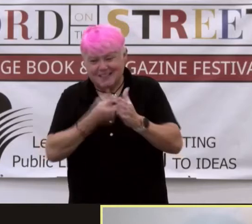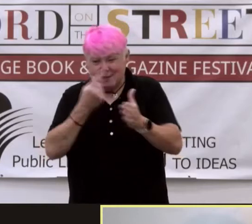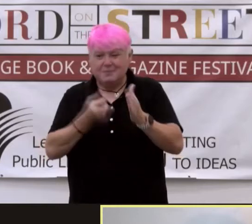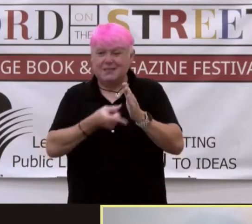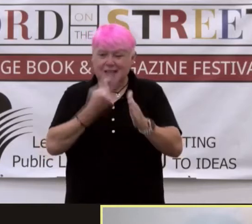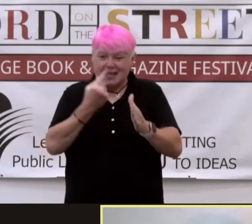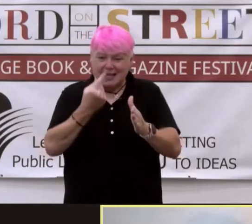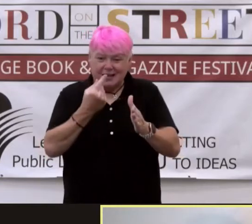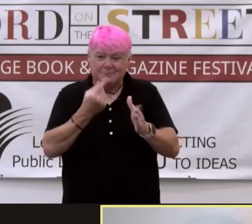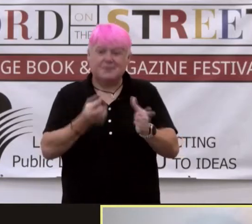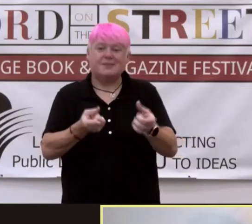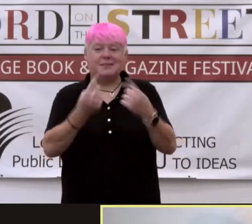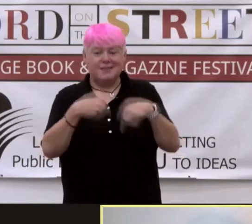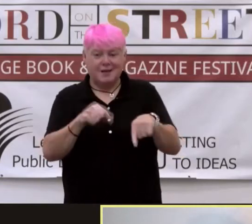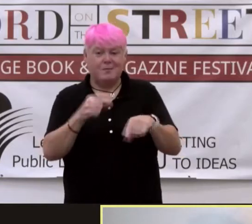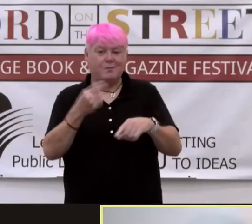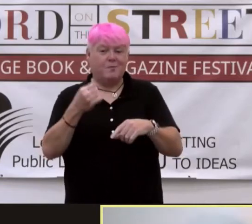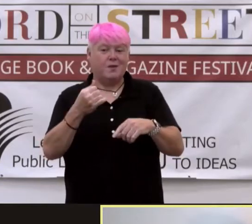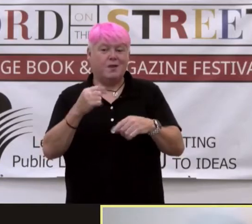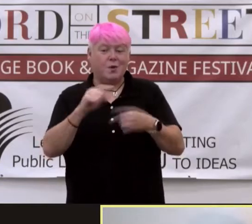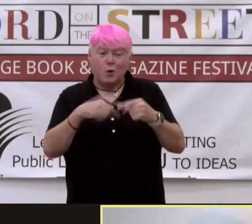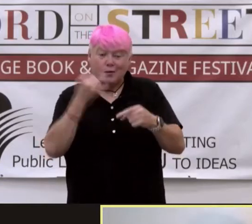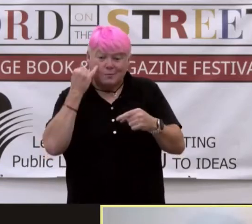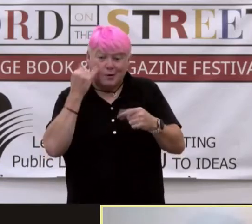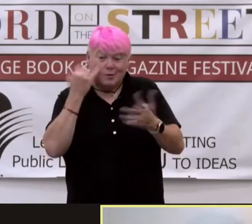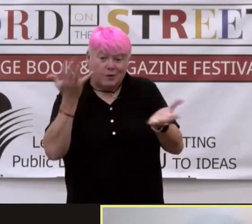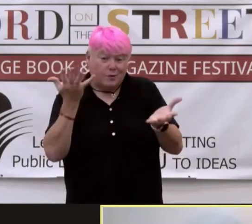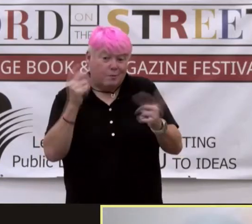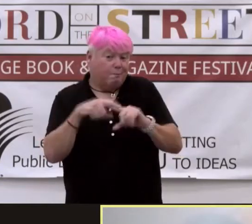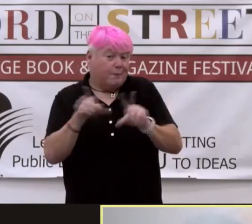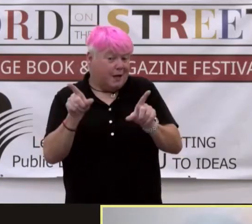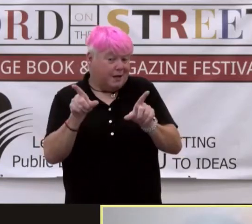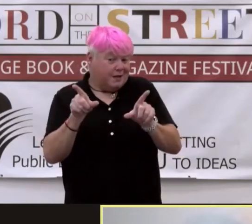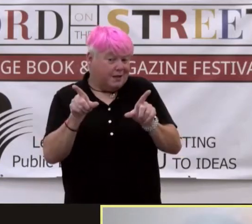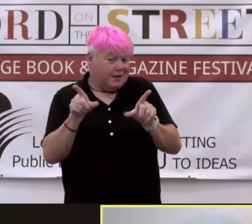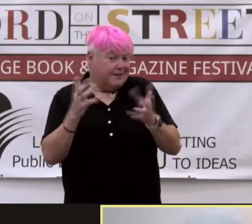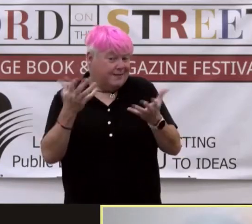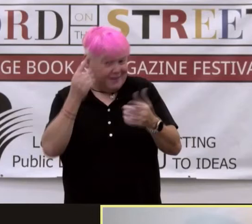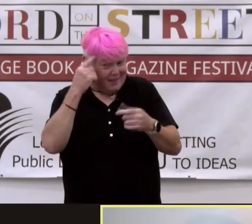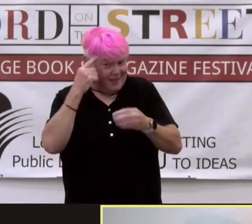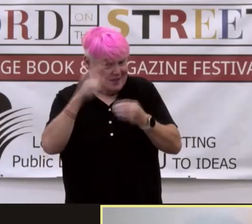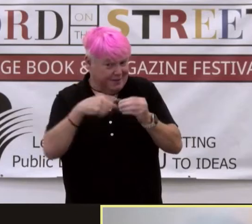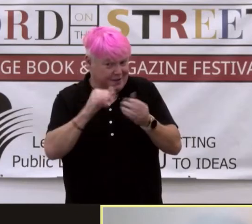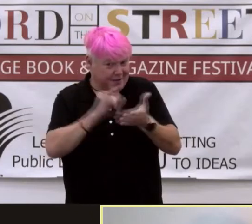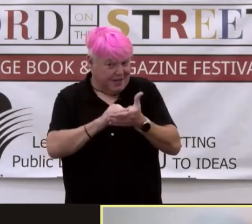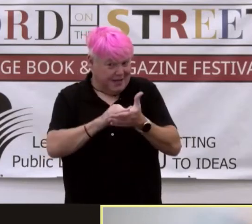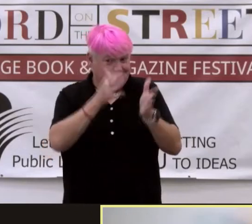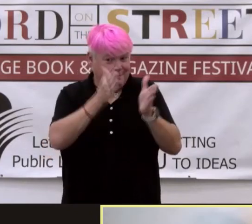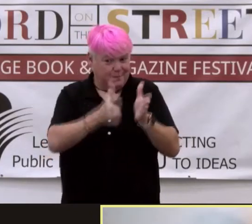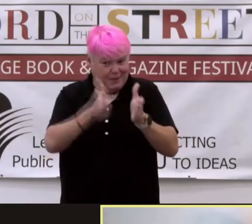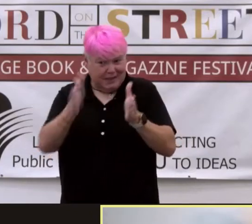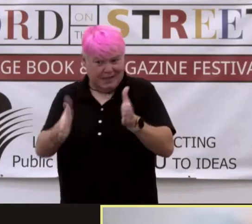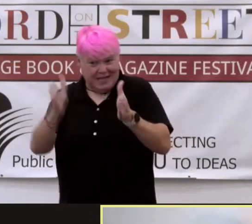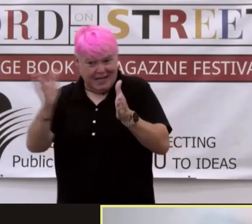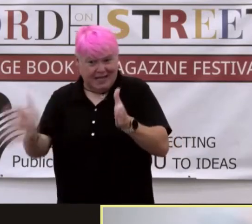mystery is, the more you'll want to really think about that and plot it out. I just let books take me wherever they want